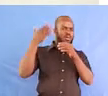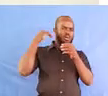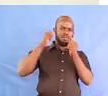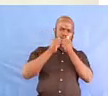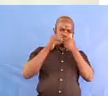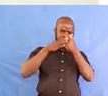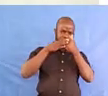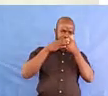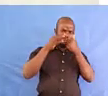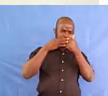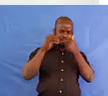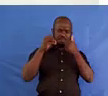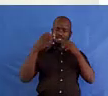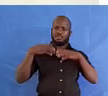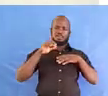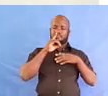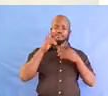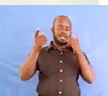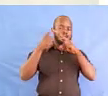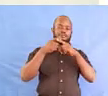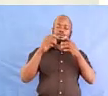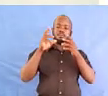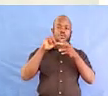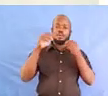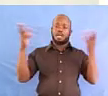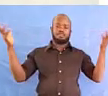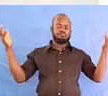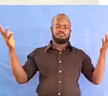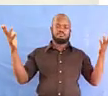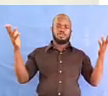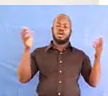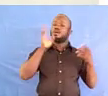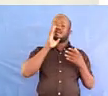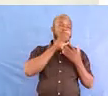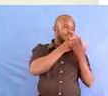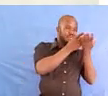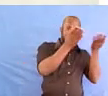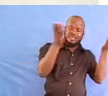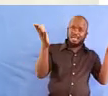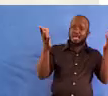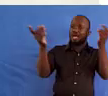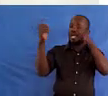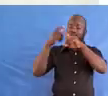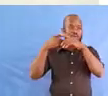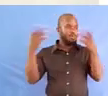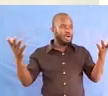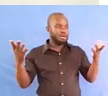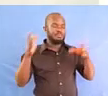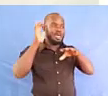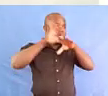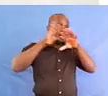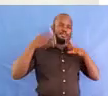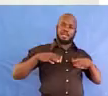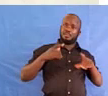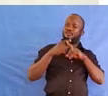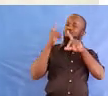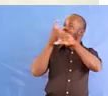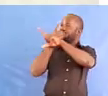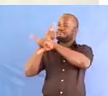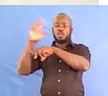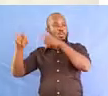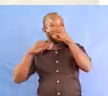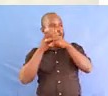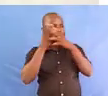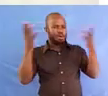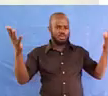US in the early 1980s, HIV appears to have come from nowhere. Rumors swirled about where it came from, how it came to